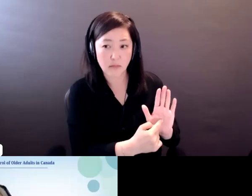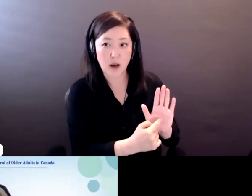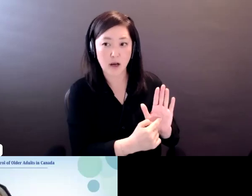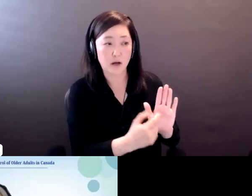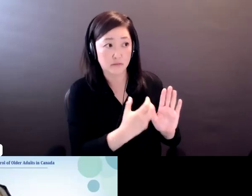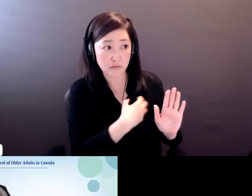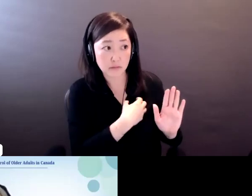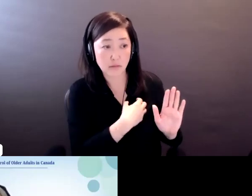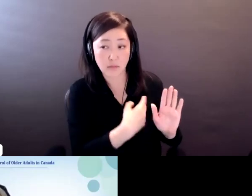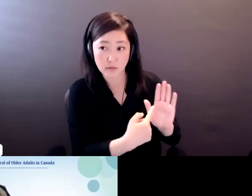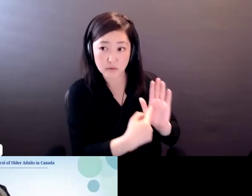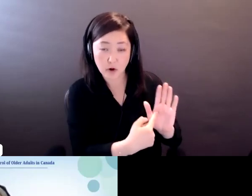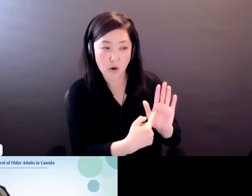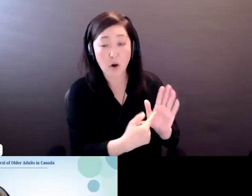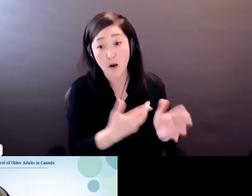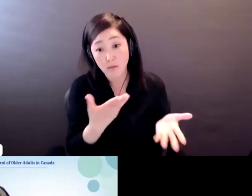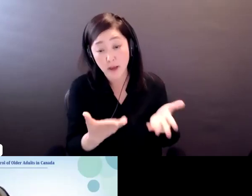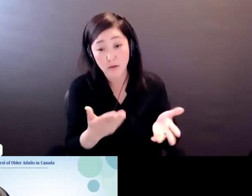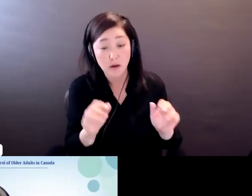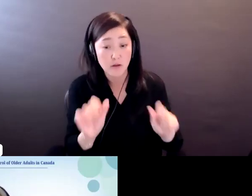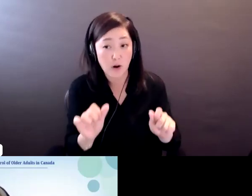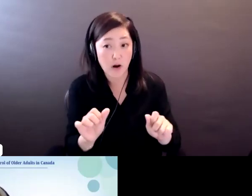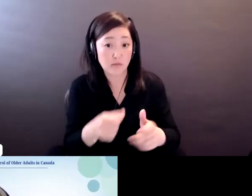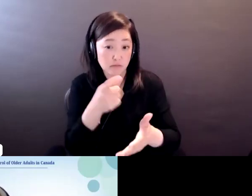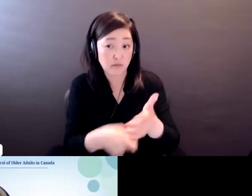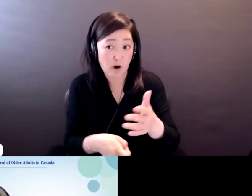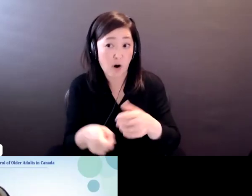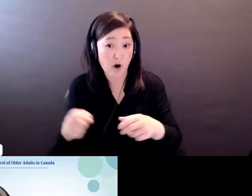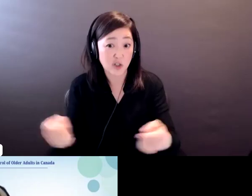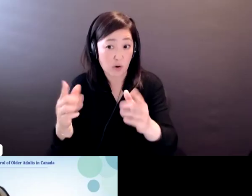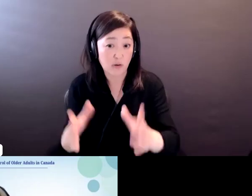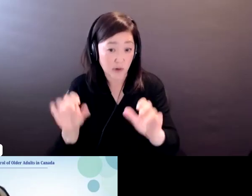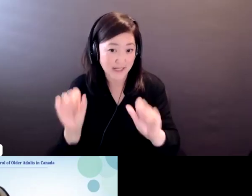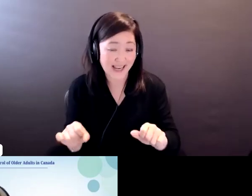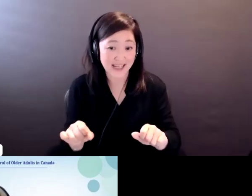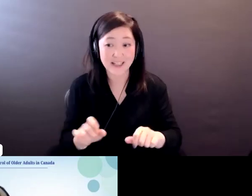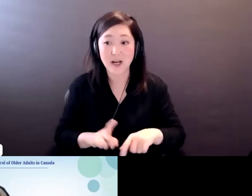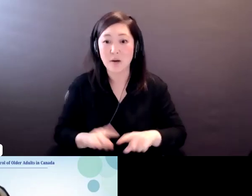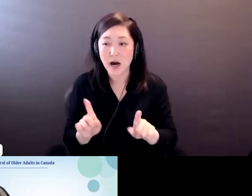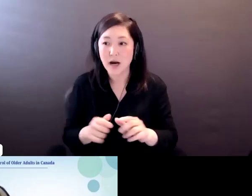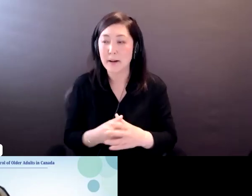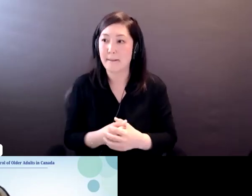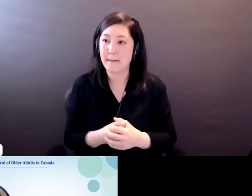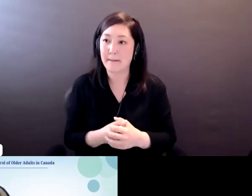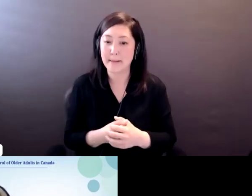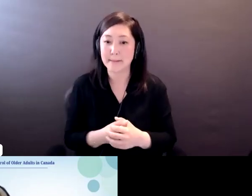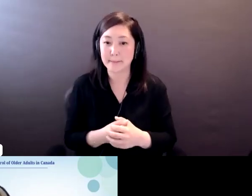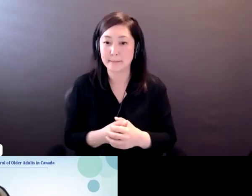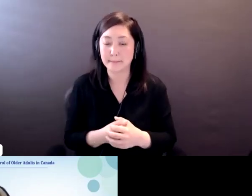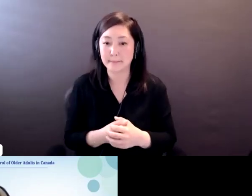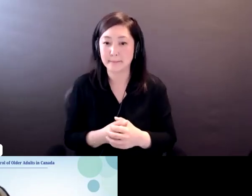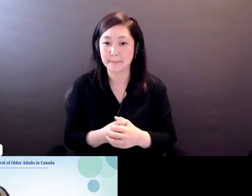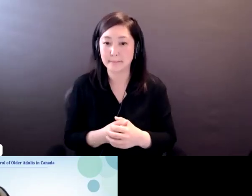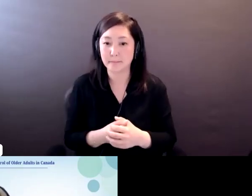we can't deny that there will be many, I would say, successfully secretive or covert incidents of